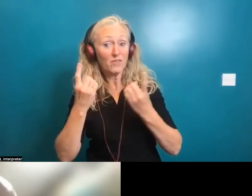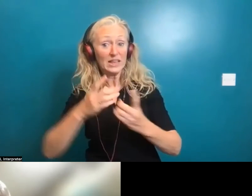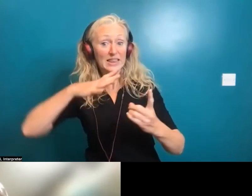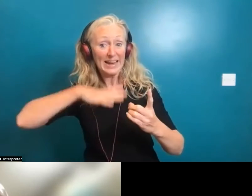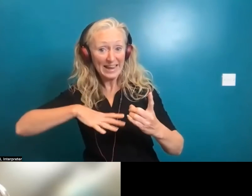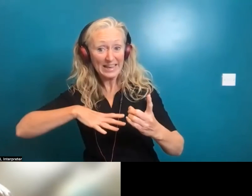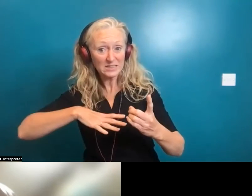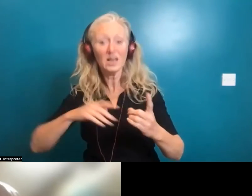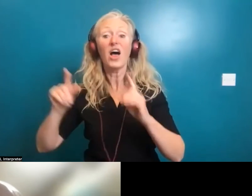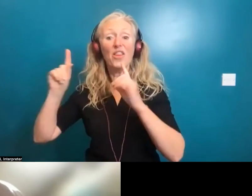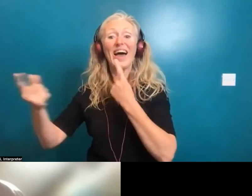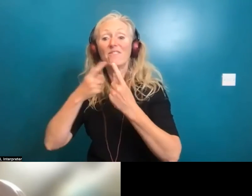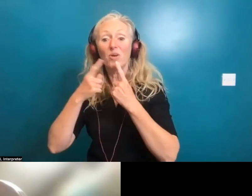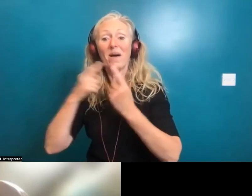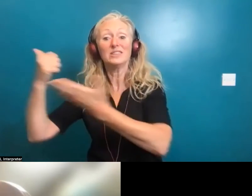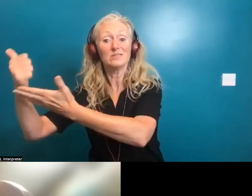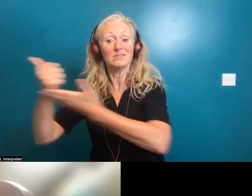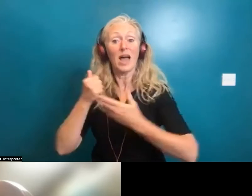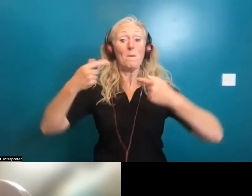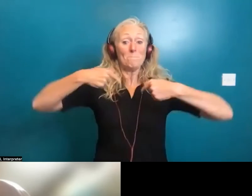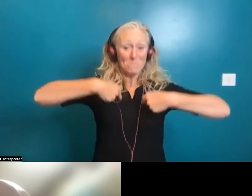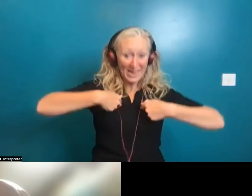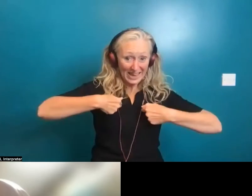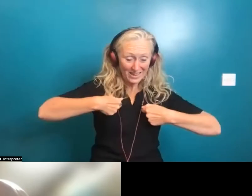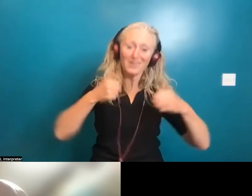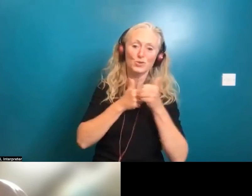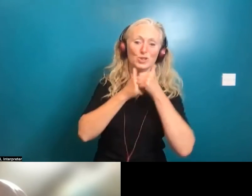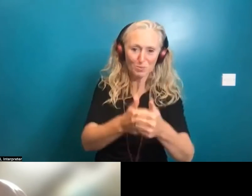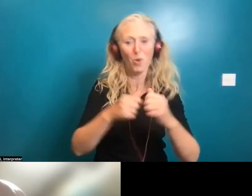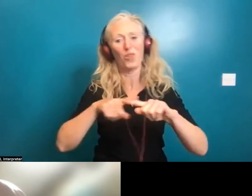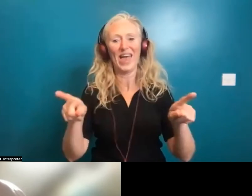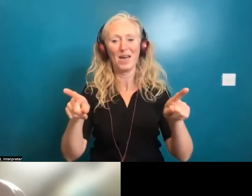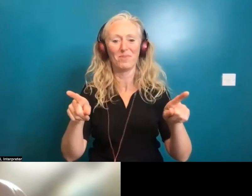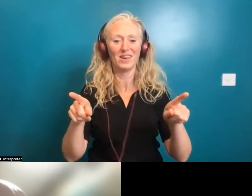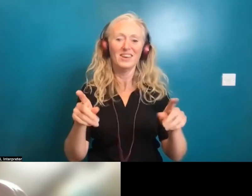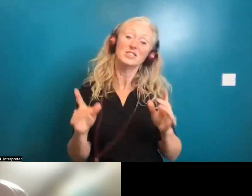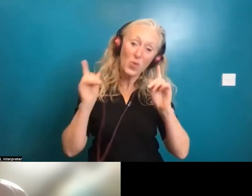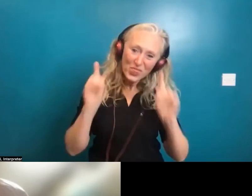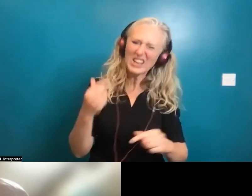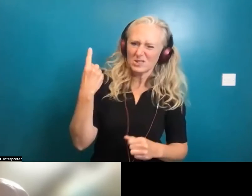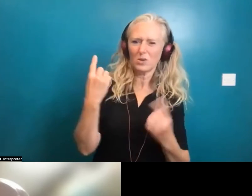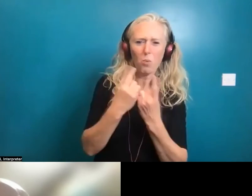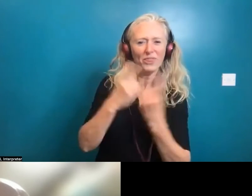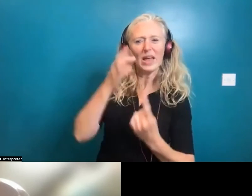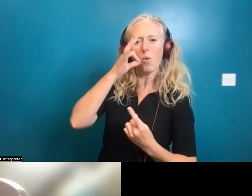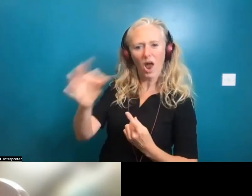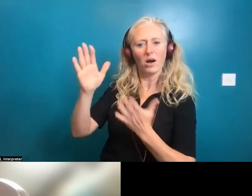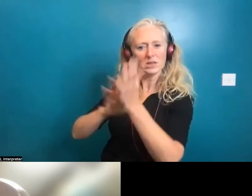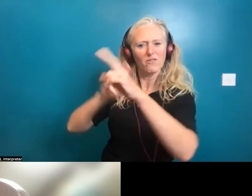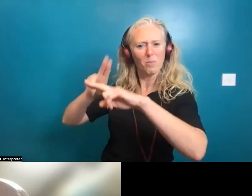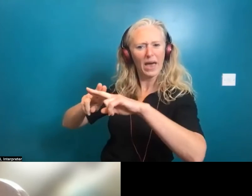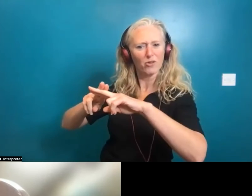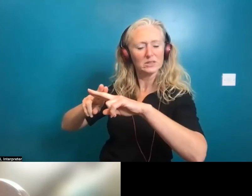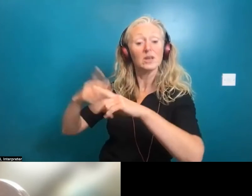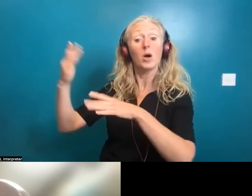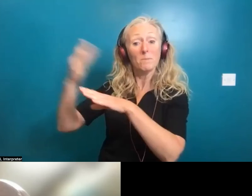help them, I think is probably what I would ask of parents. So have a think before you